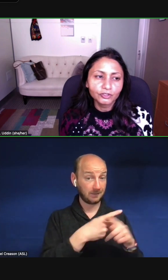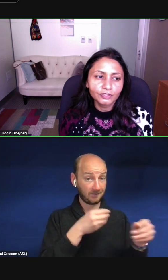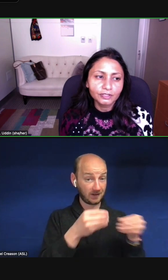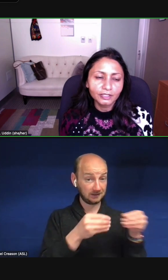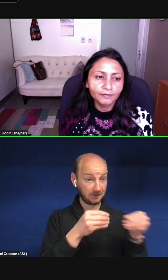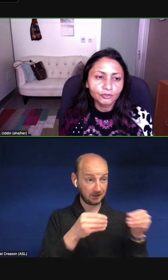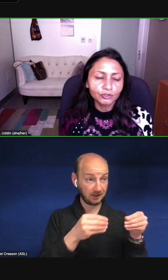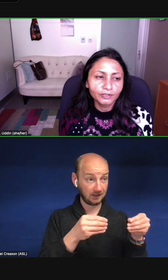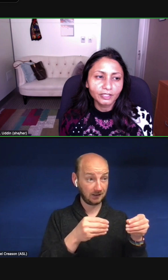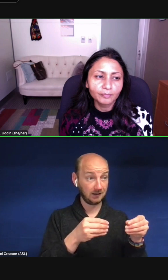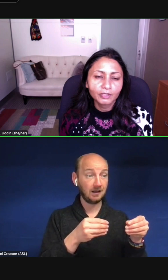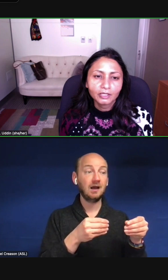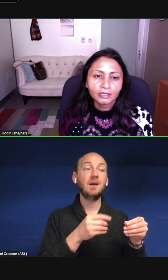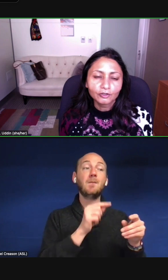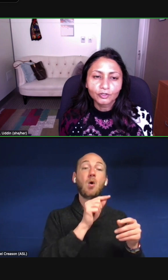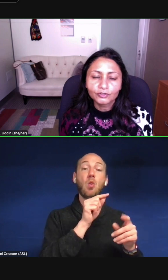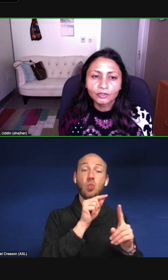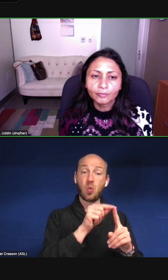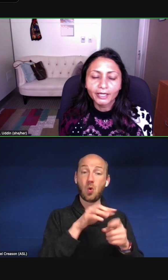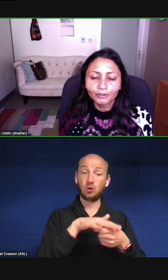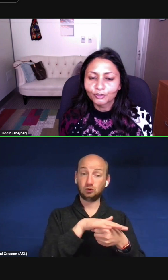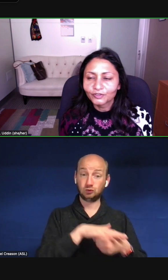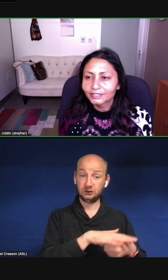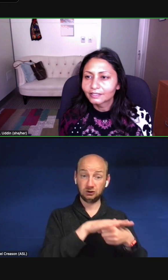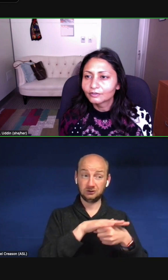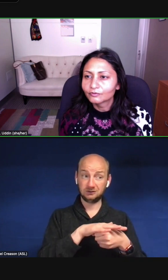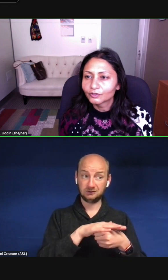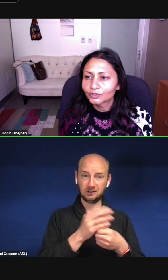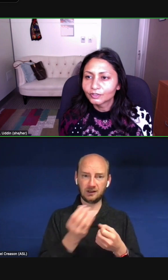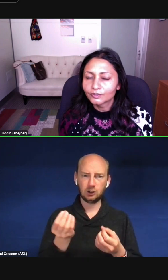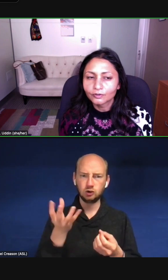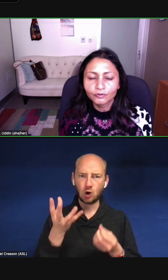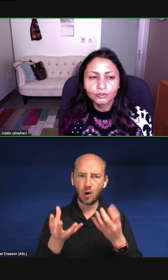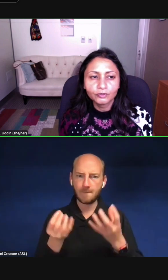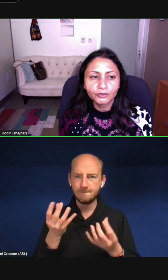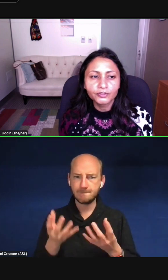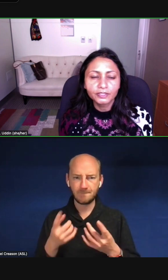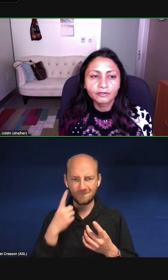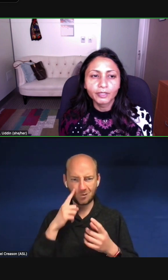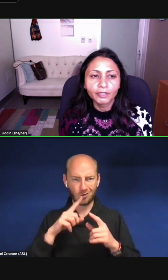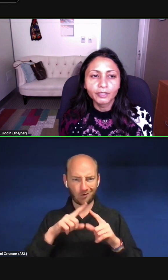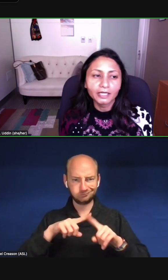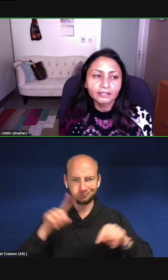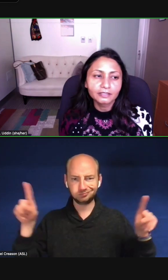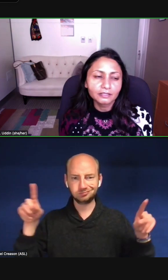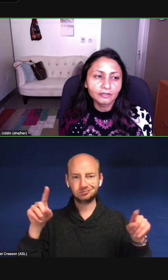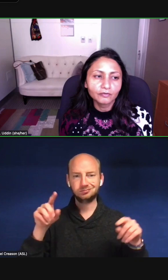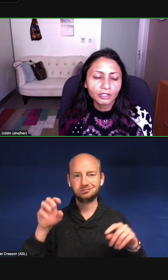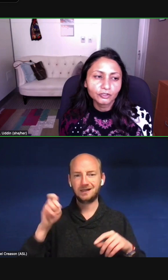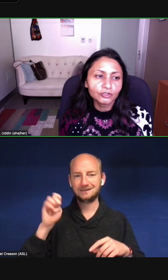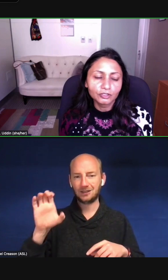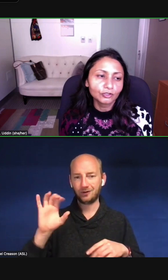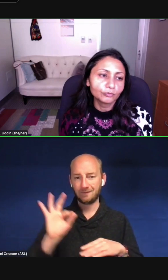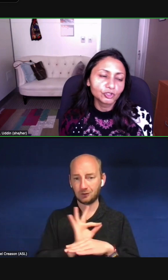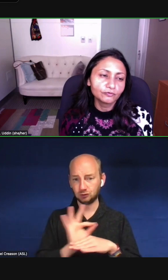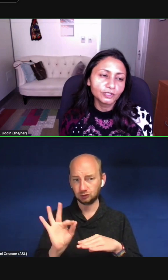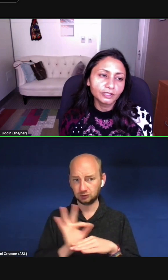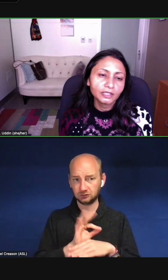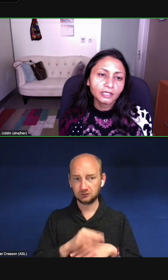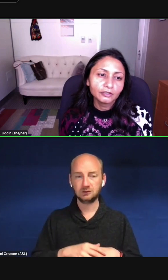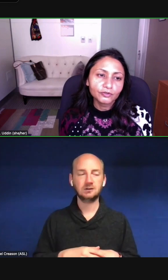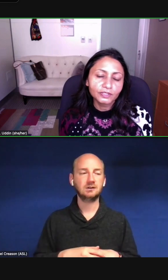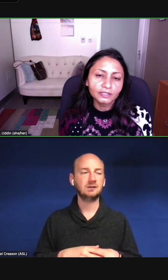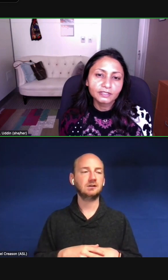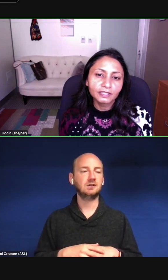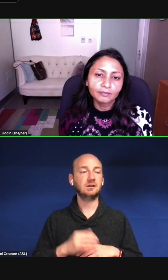those regions showing up across all manner of executive function. So if you do neurosynth meta-analysis of just the term